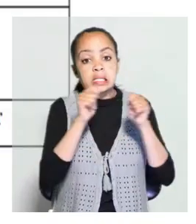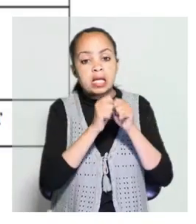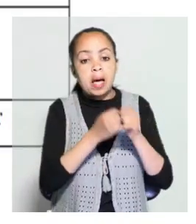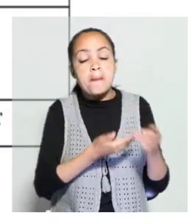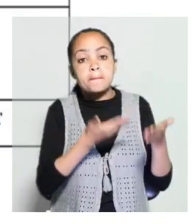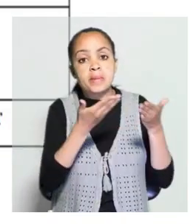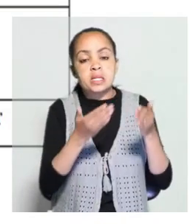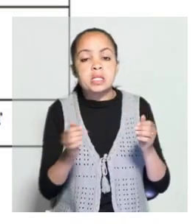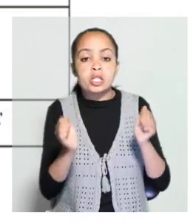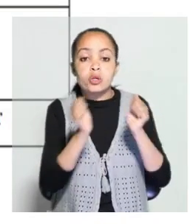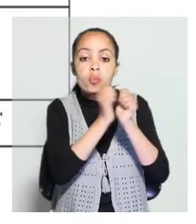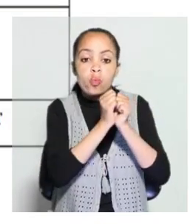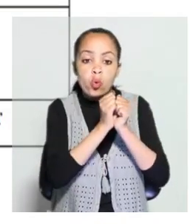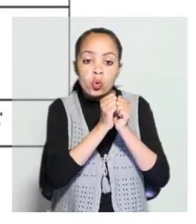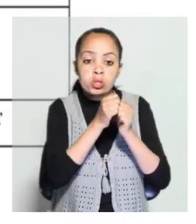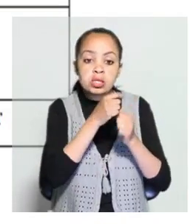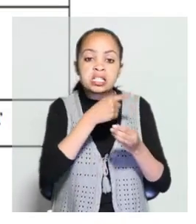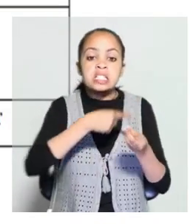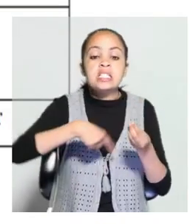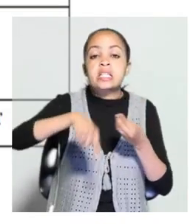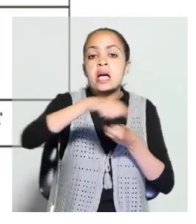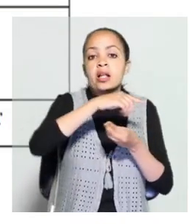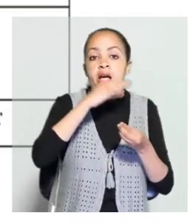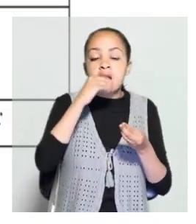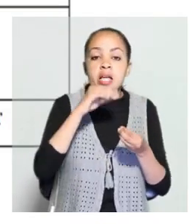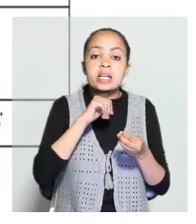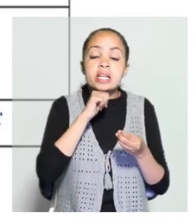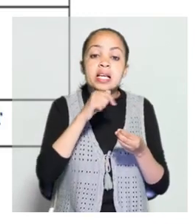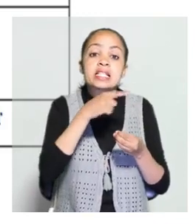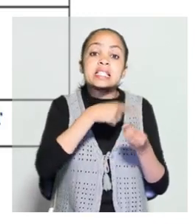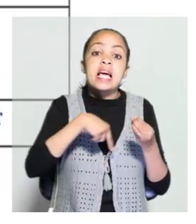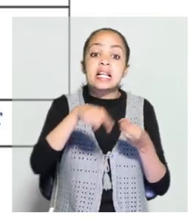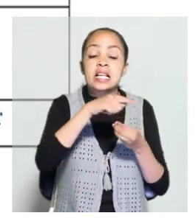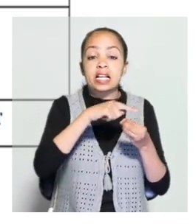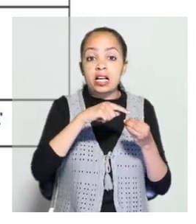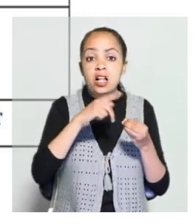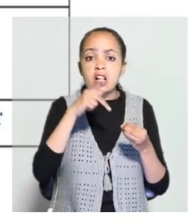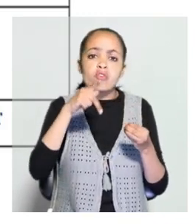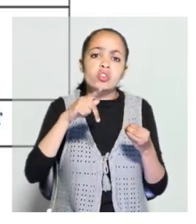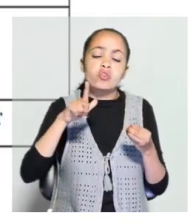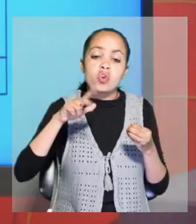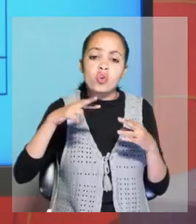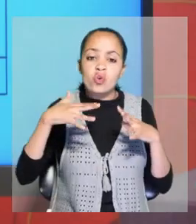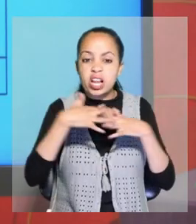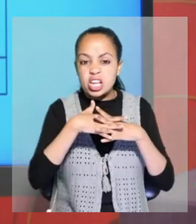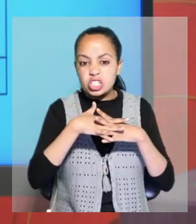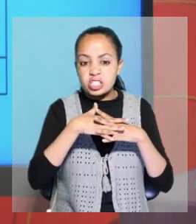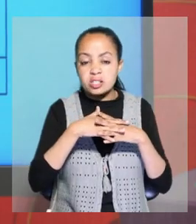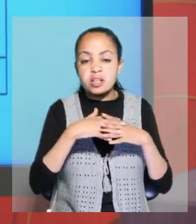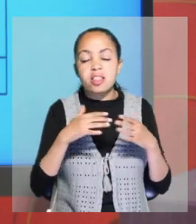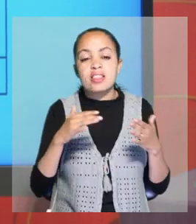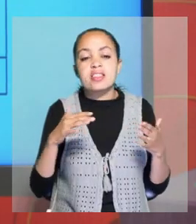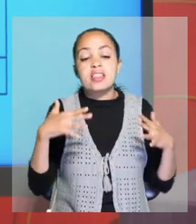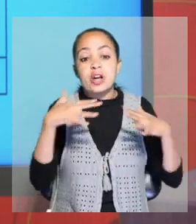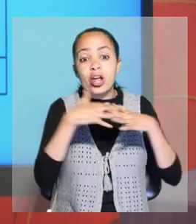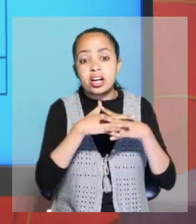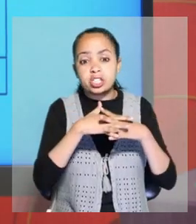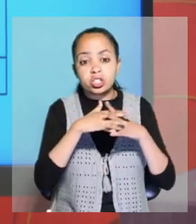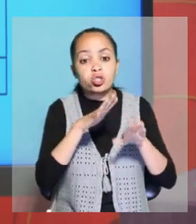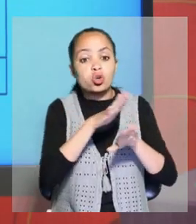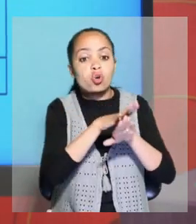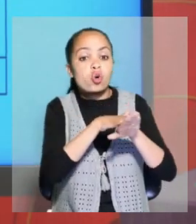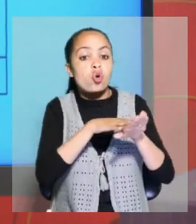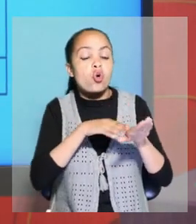present in both cyclical and non-cyclical phosphorylation. There is a reaction called photolysis of